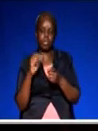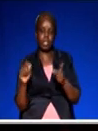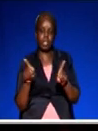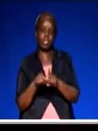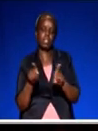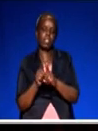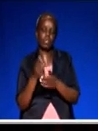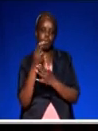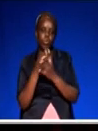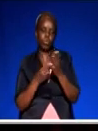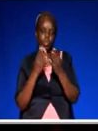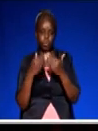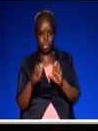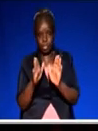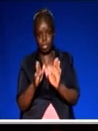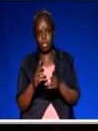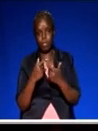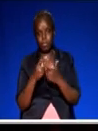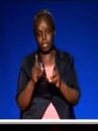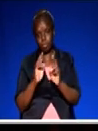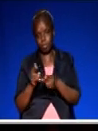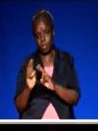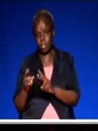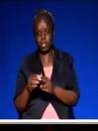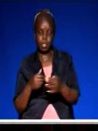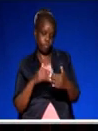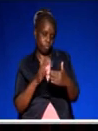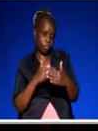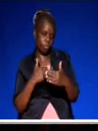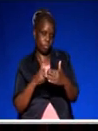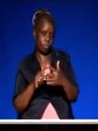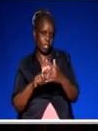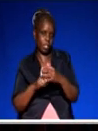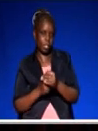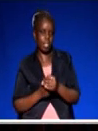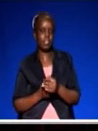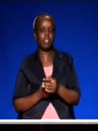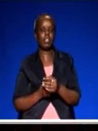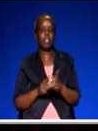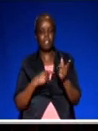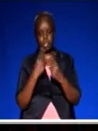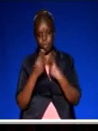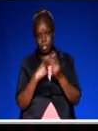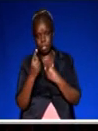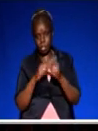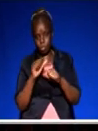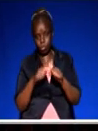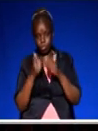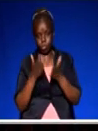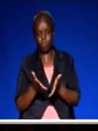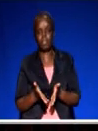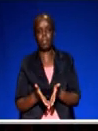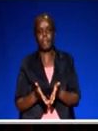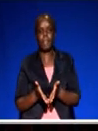ways. But as usual, before we delve into a deeper discussion of our subject of the